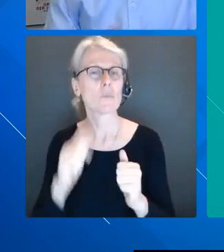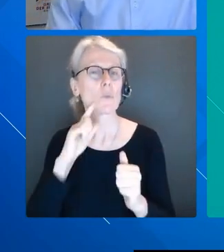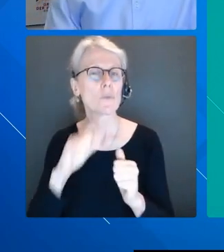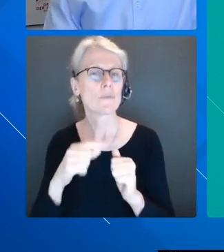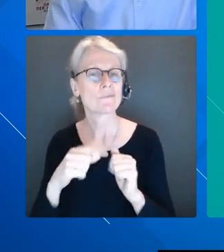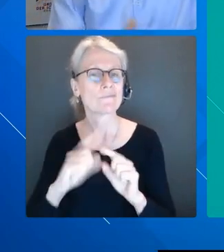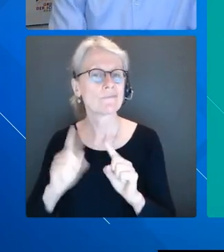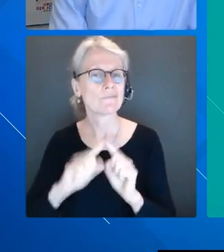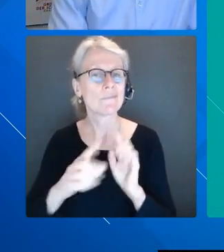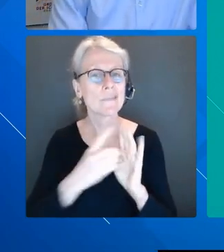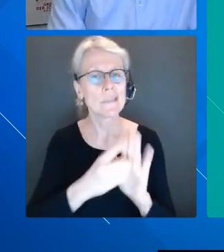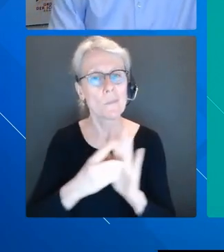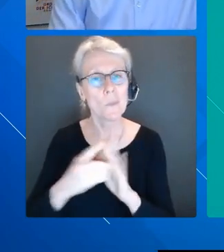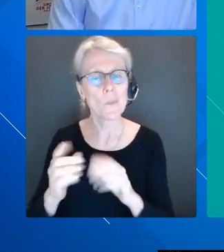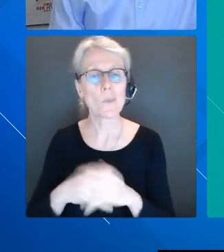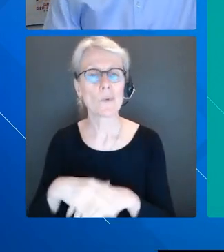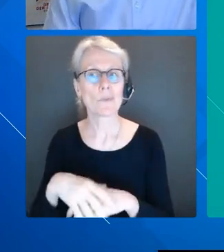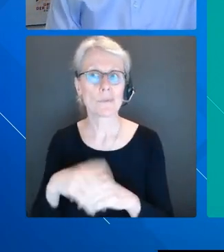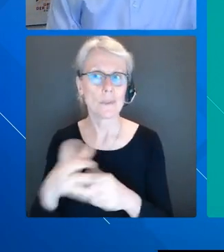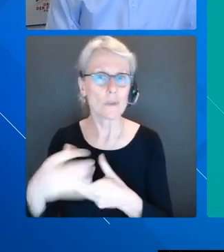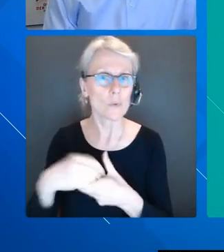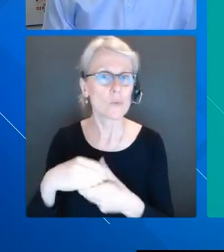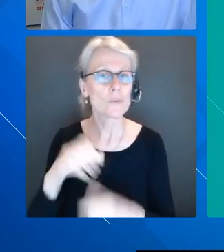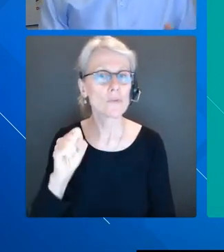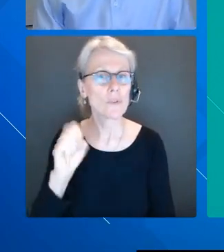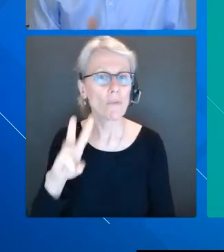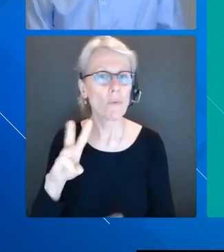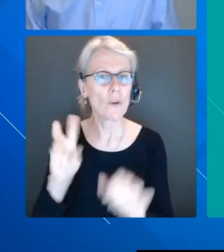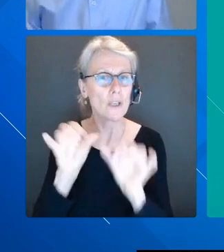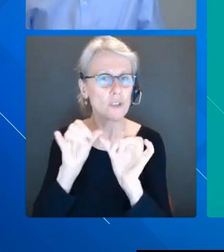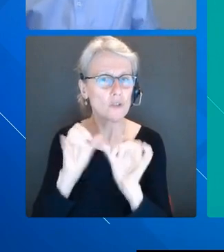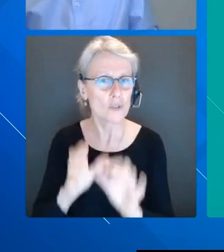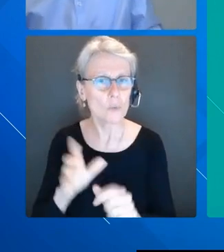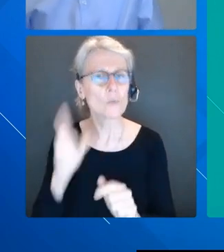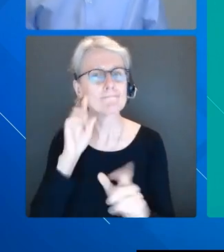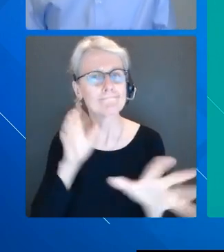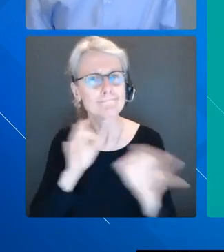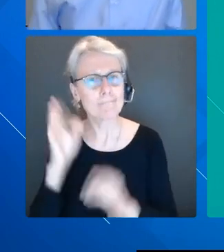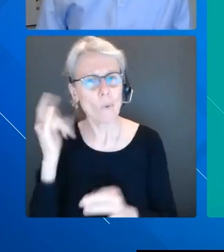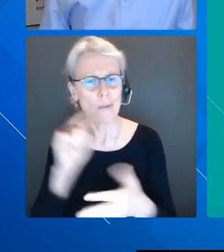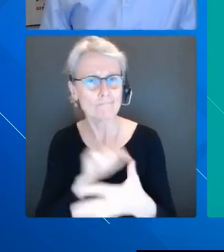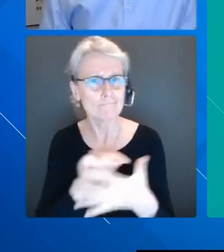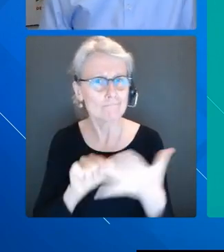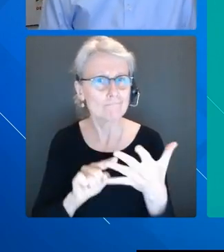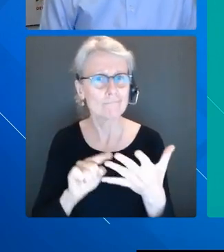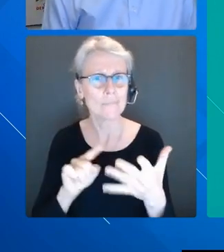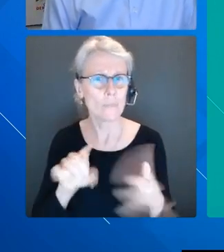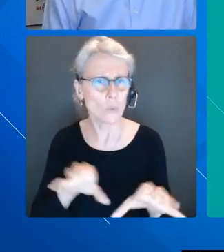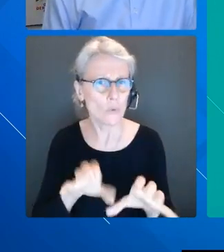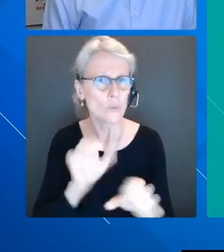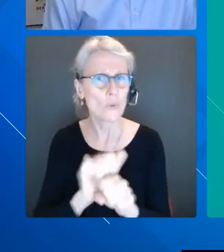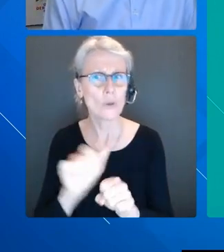screen readers on. We have a software engineer on who's going to explain why these things work, why we do the heavy lifting for you.